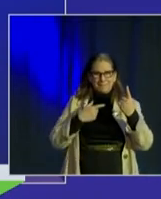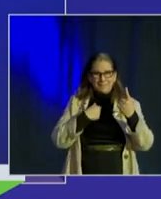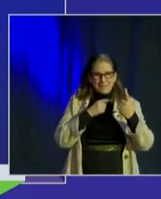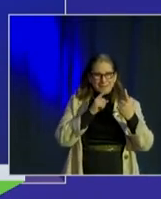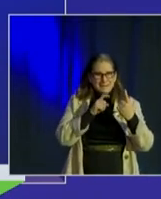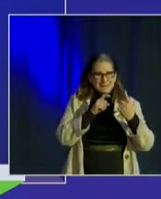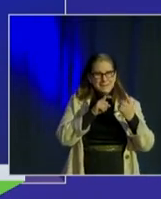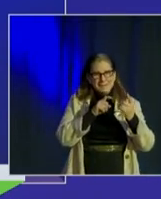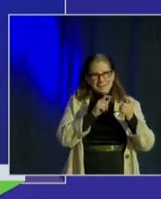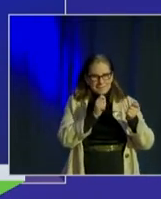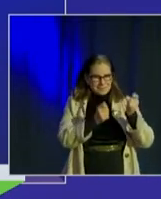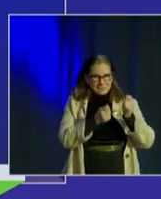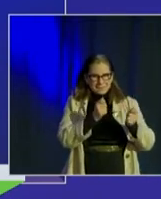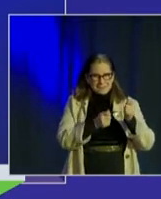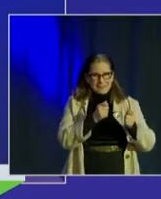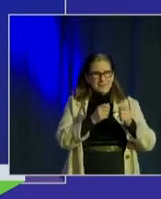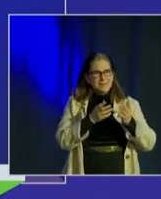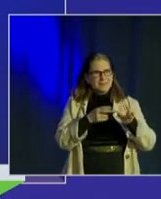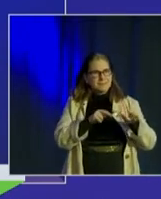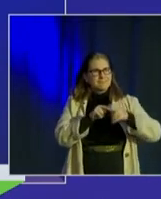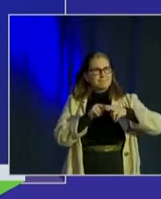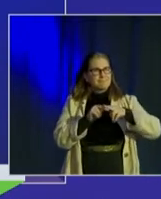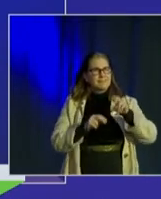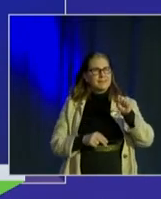including having DCPS